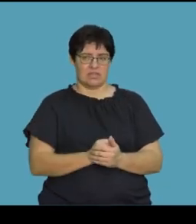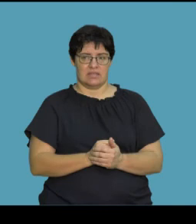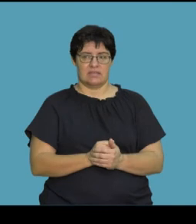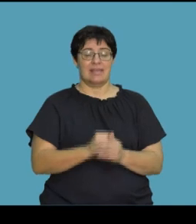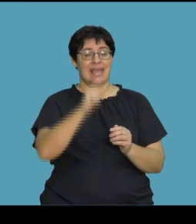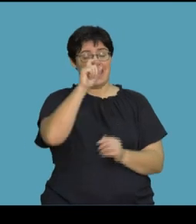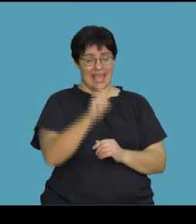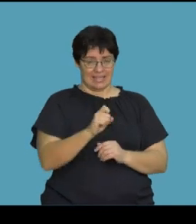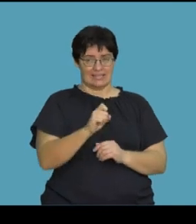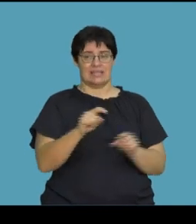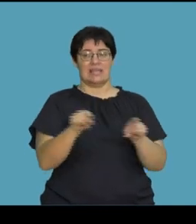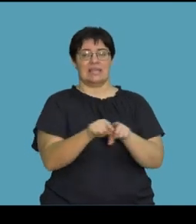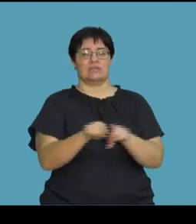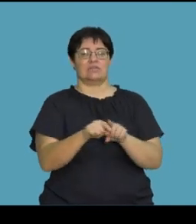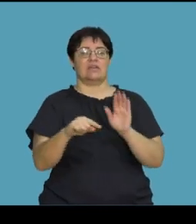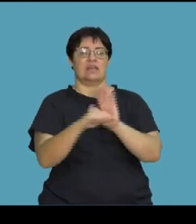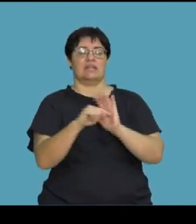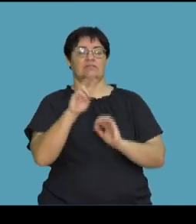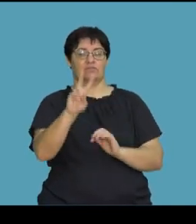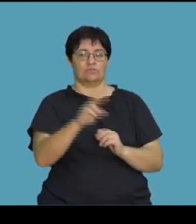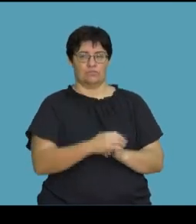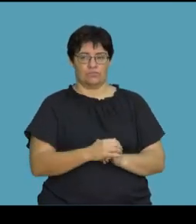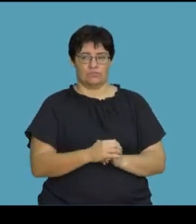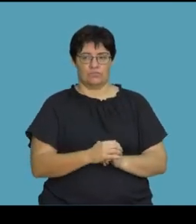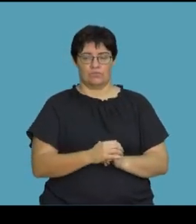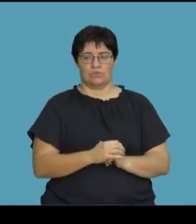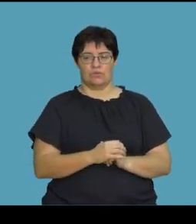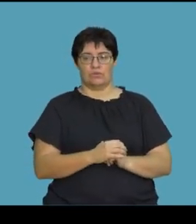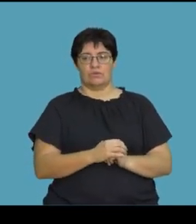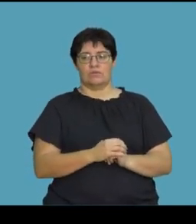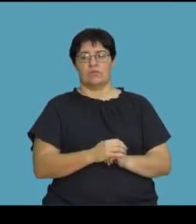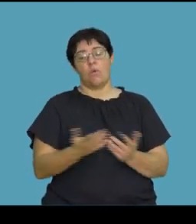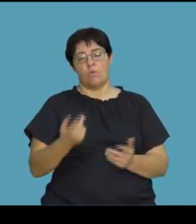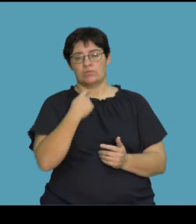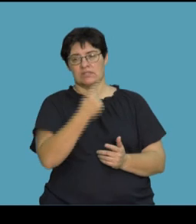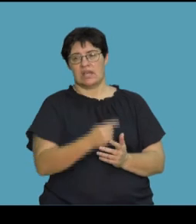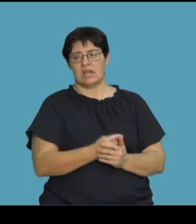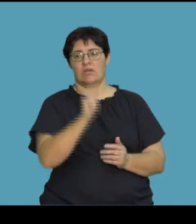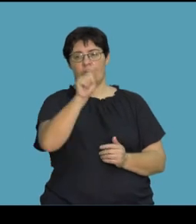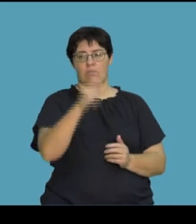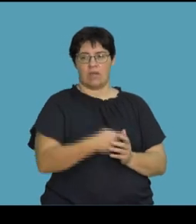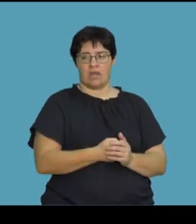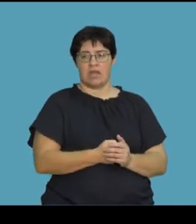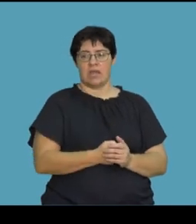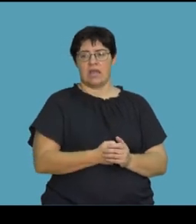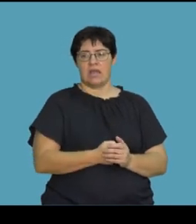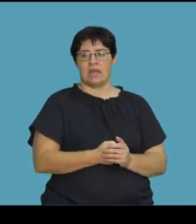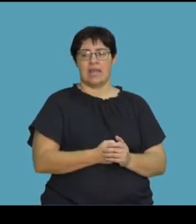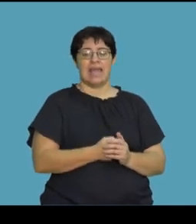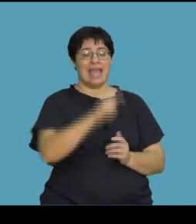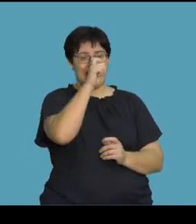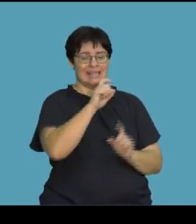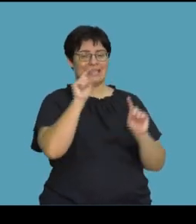therefore x is equals to negative 2. Some people also prefer to say comma,